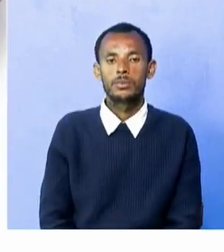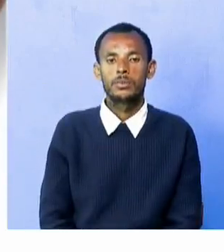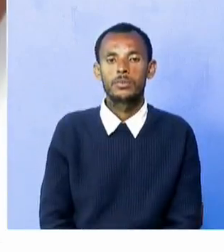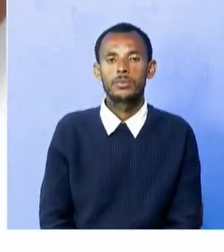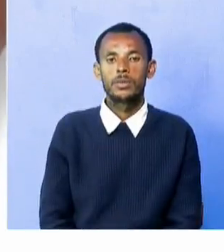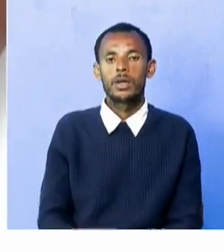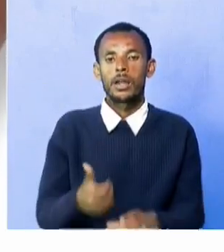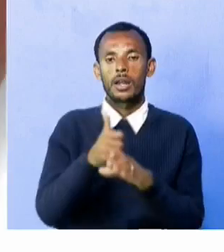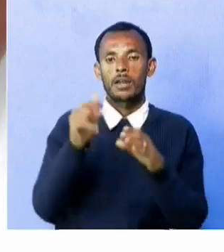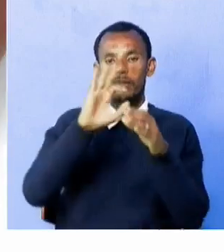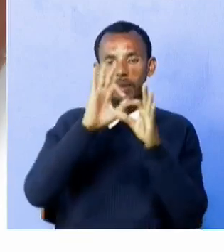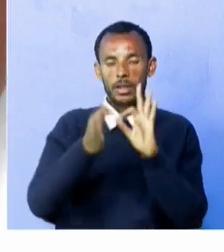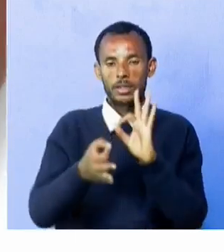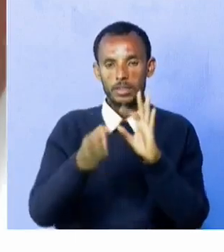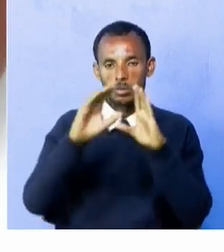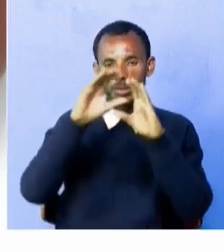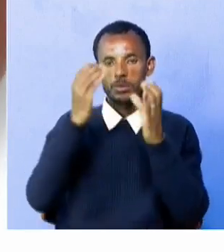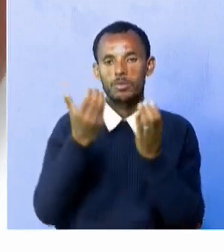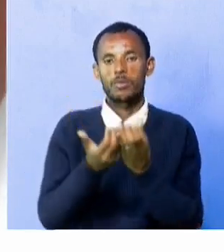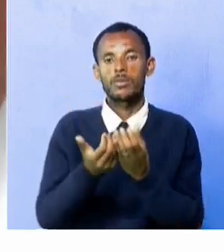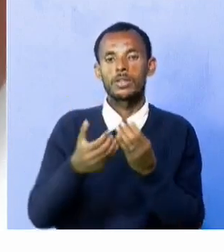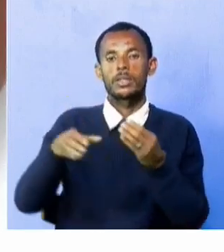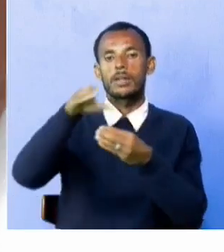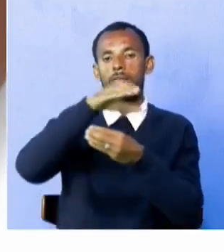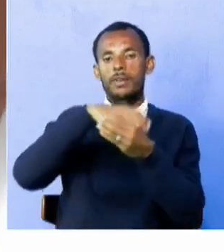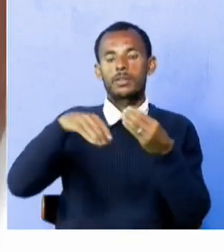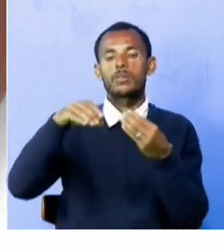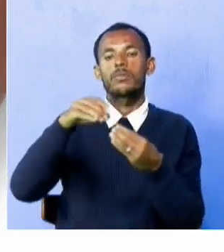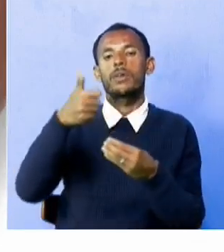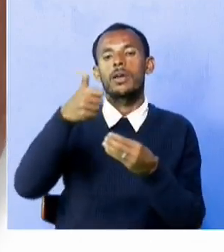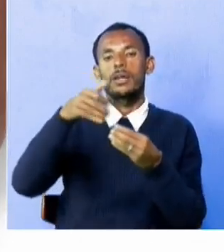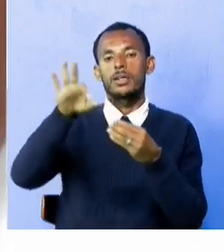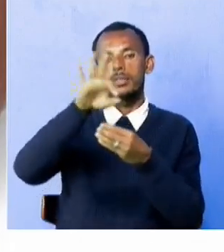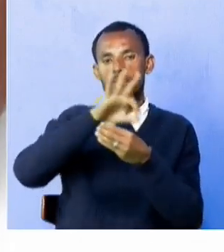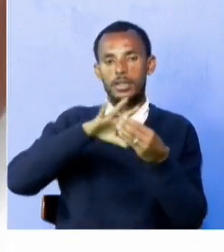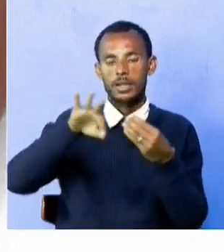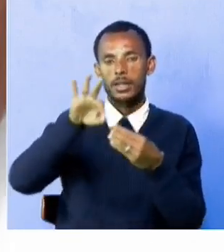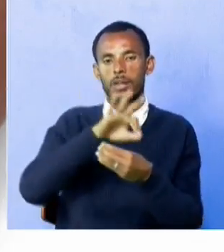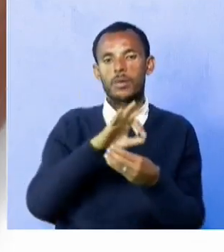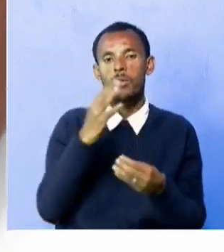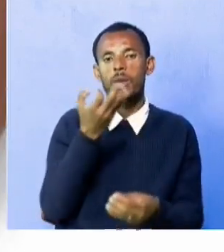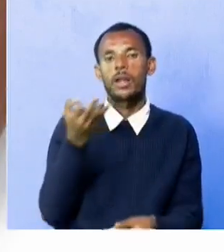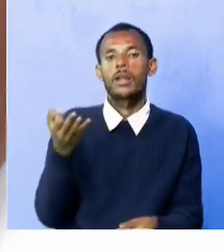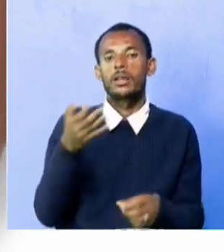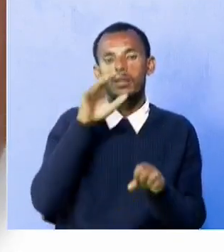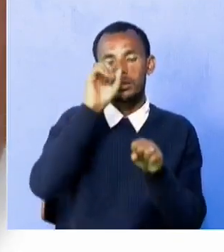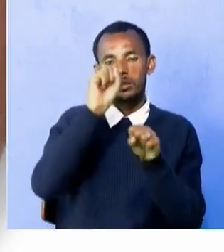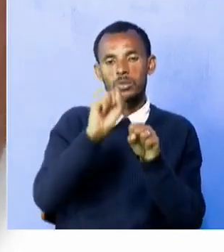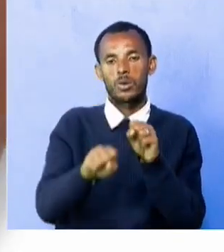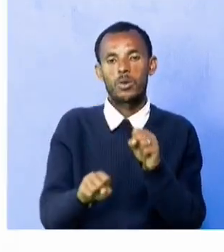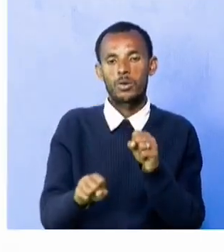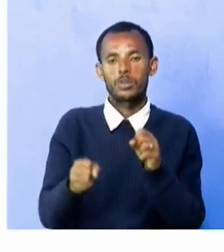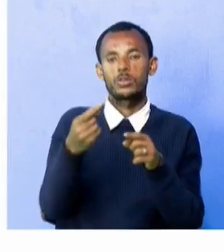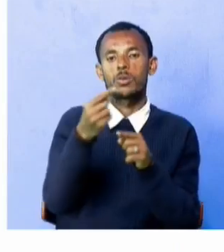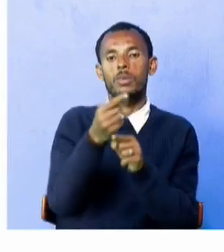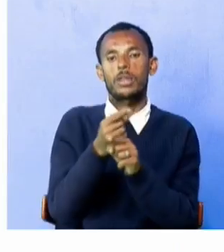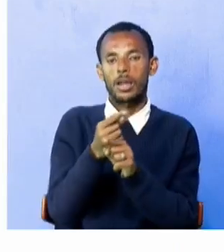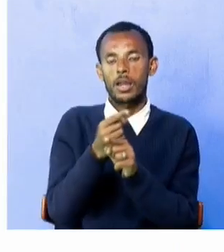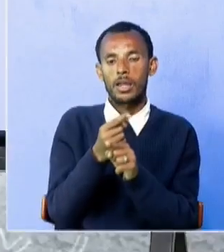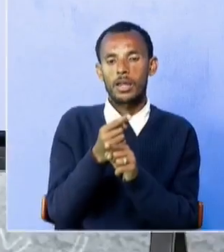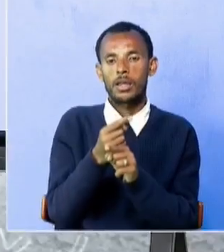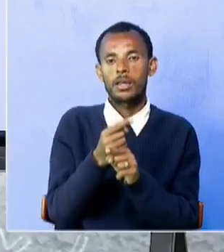an arc is defined as the portion of the circumference of a circle. Yeah. Well, so geometrically,